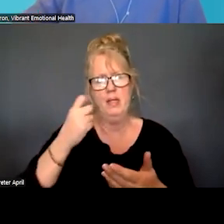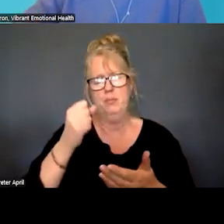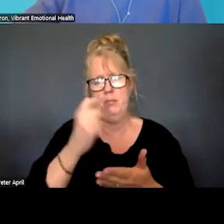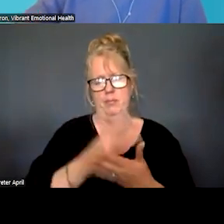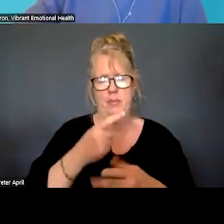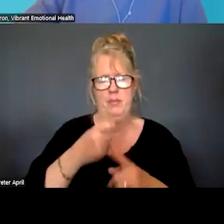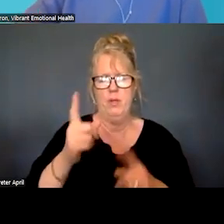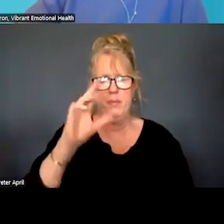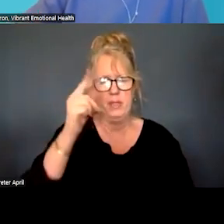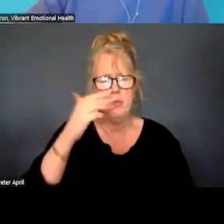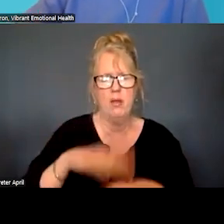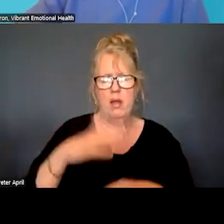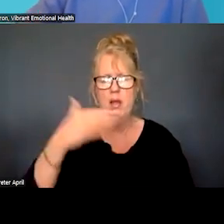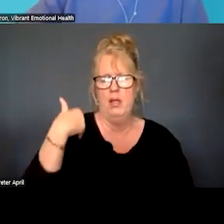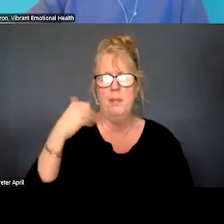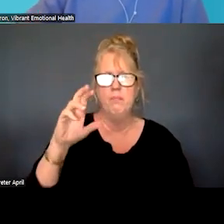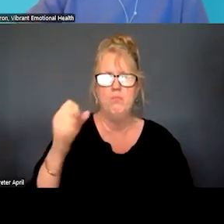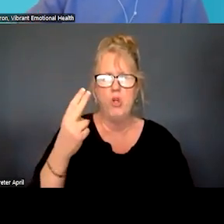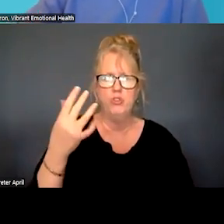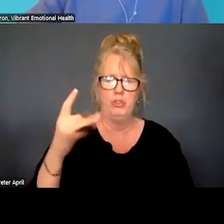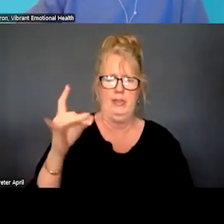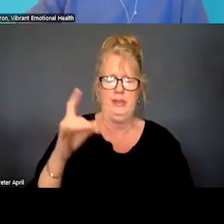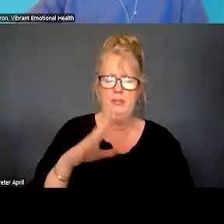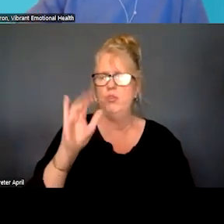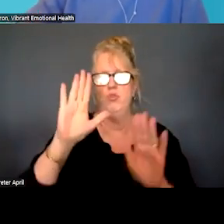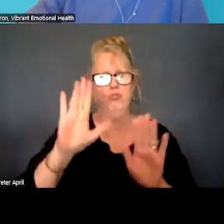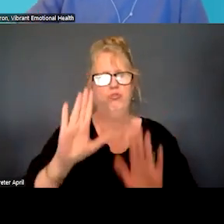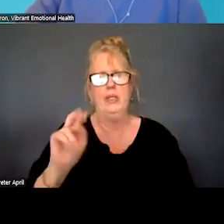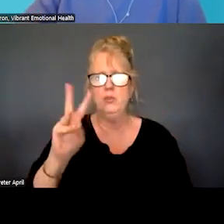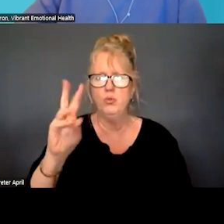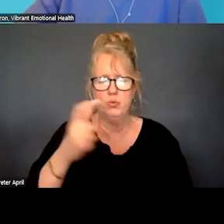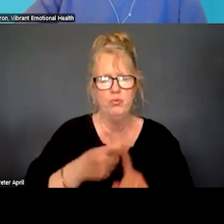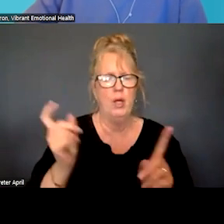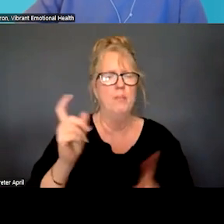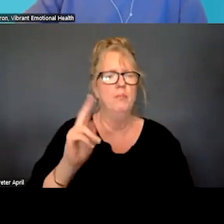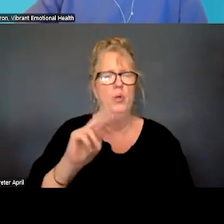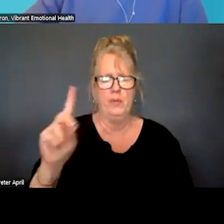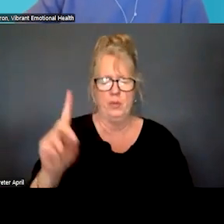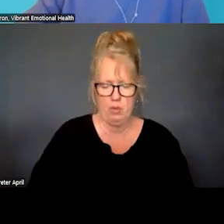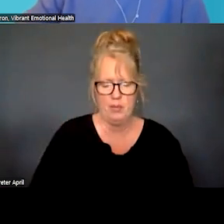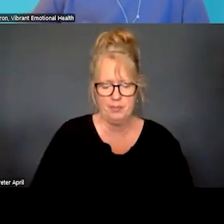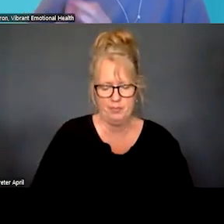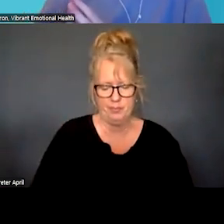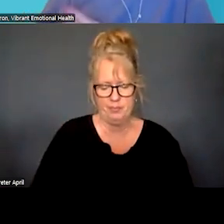March 18th. So that is great news out of North Dakota. With that,